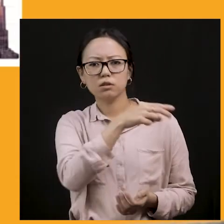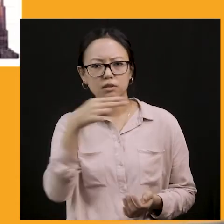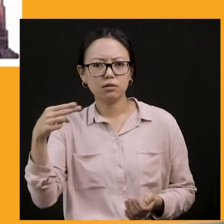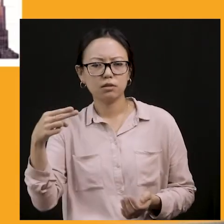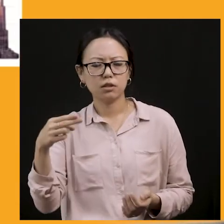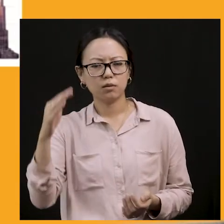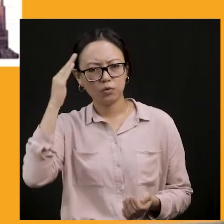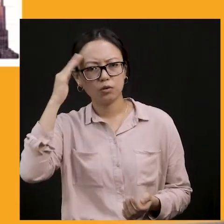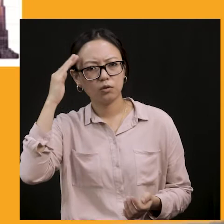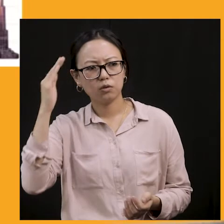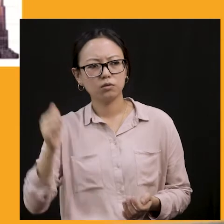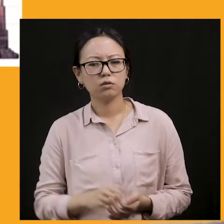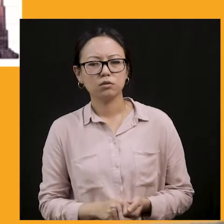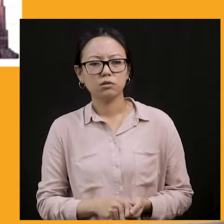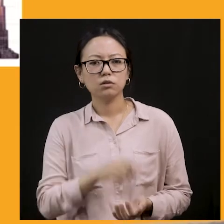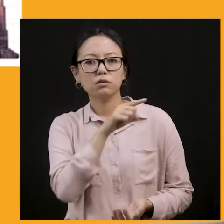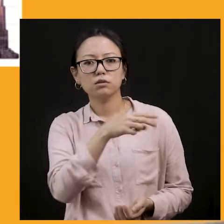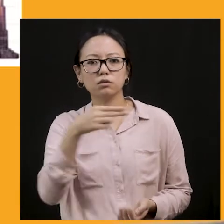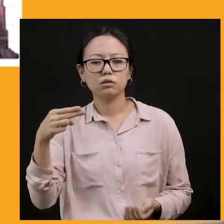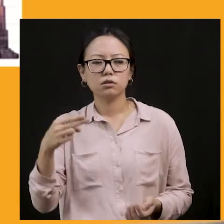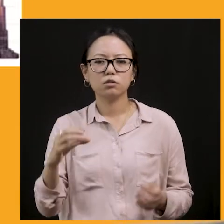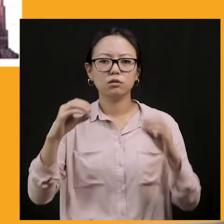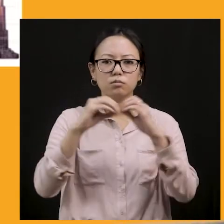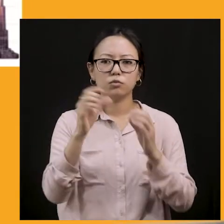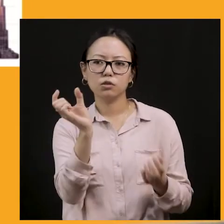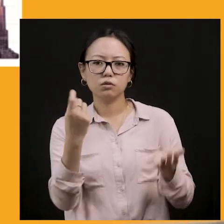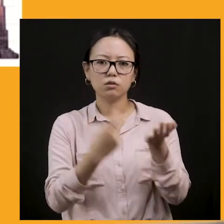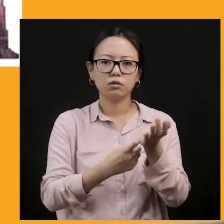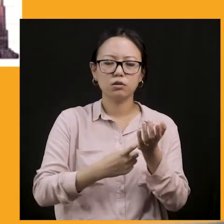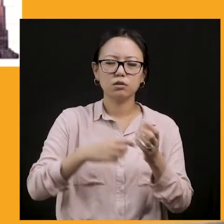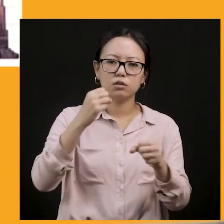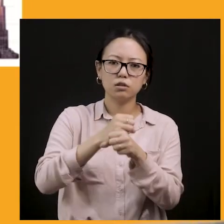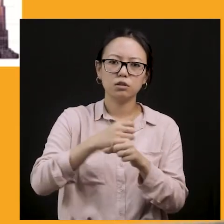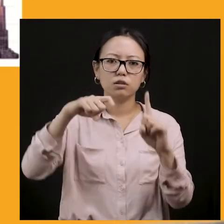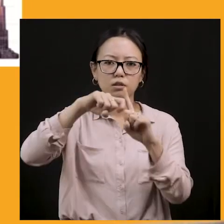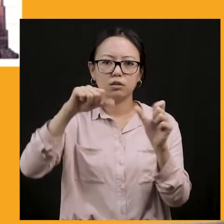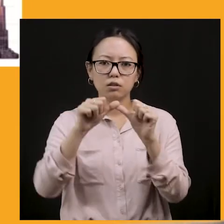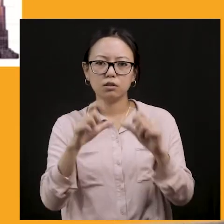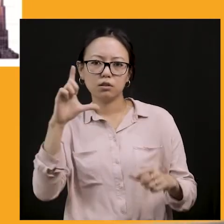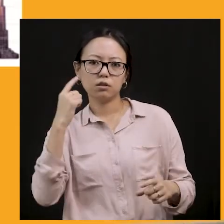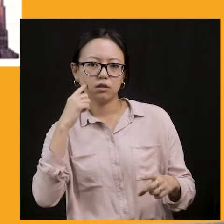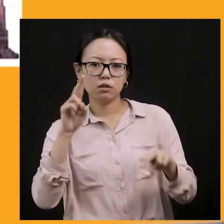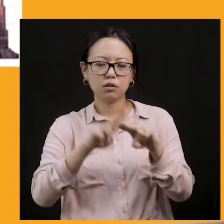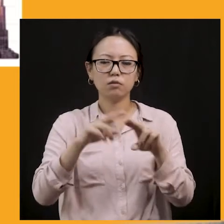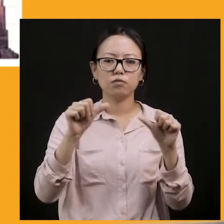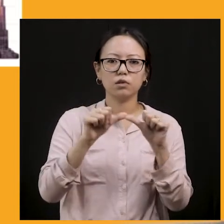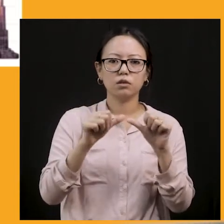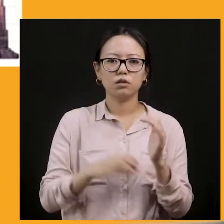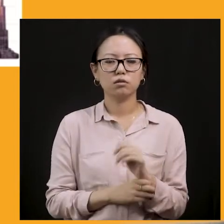is Burj Khalifa. Okay, and this is the tallest building. And do you know how many stories are there?